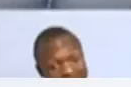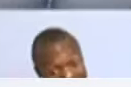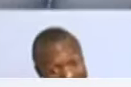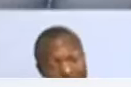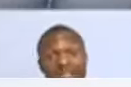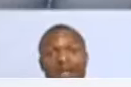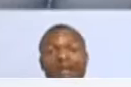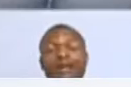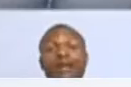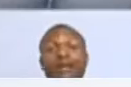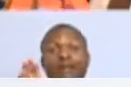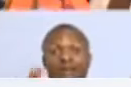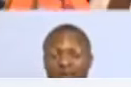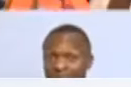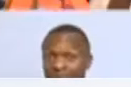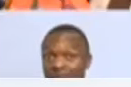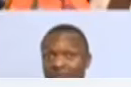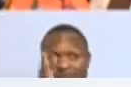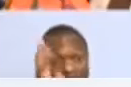forest management groups,